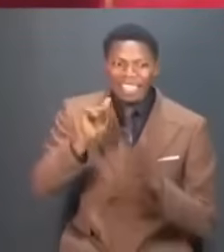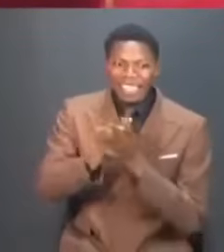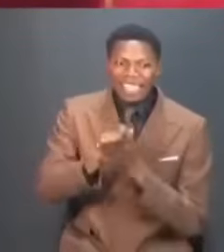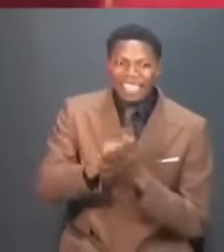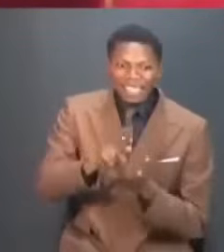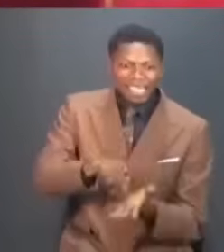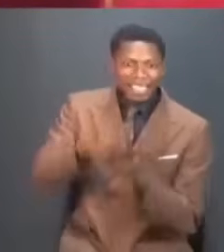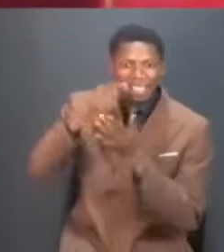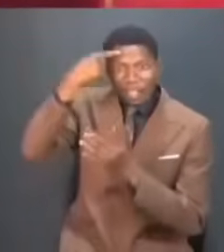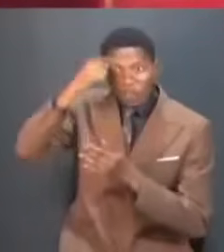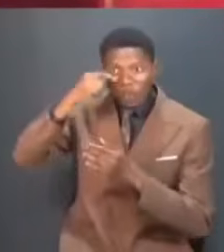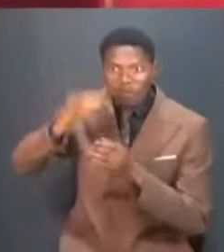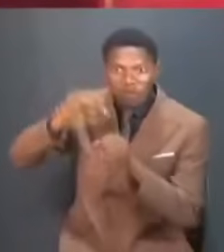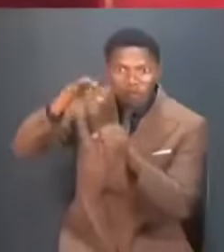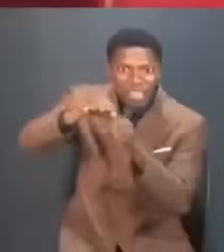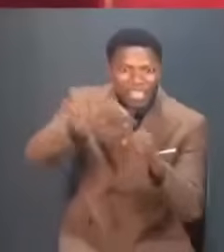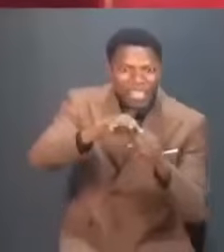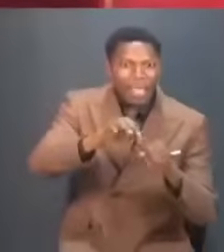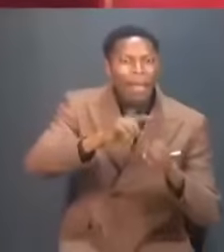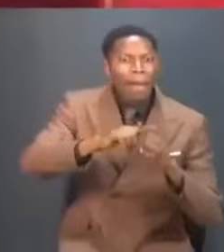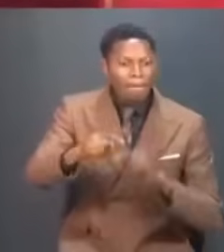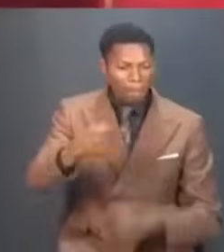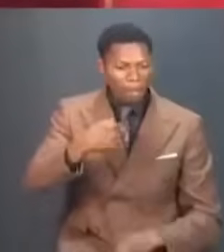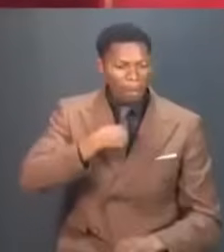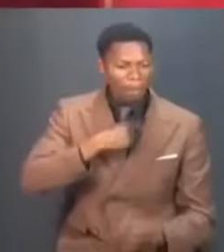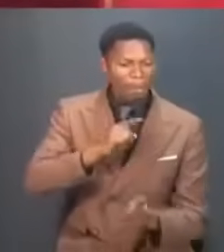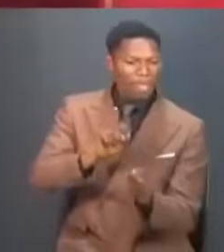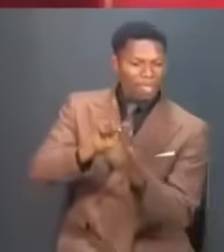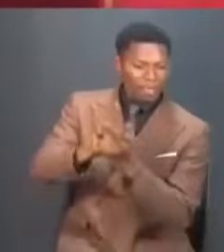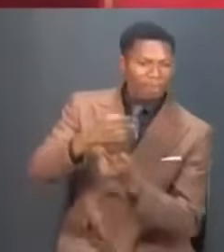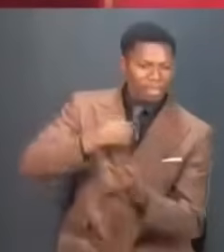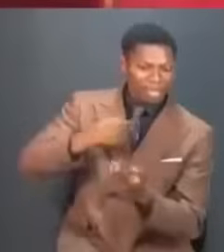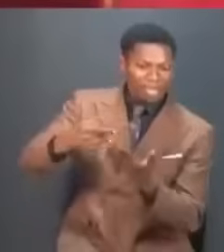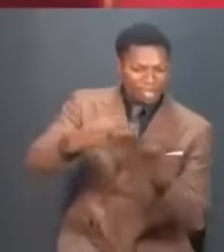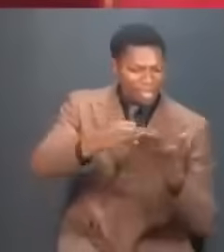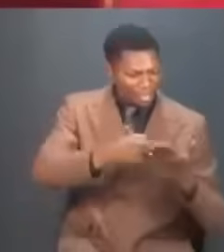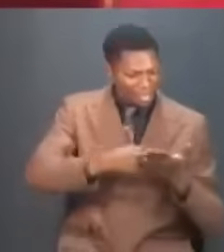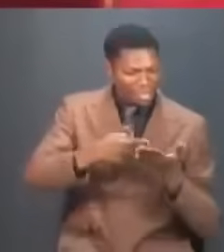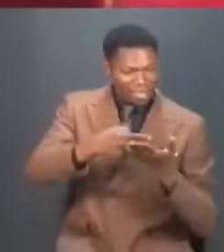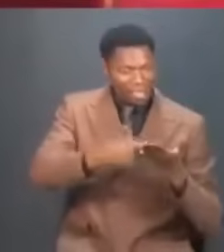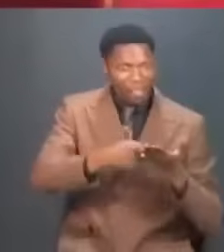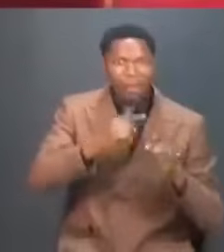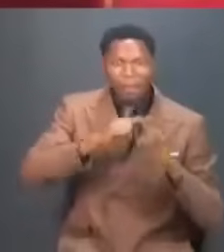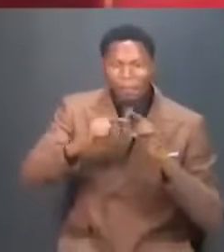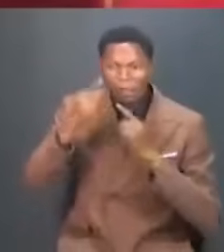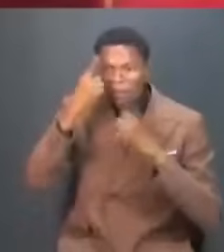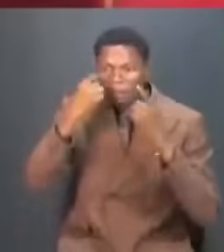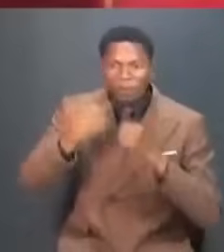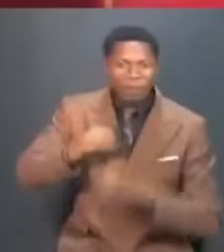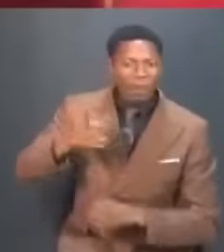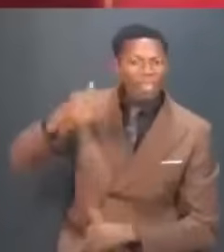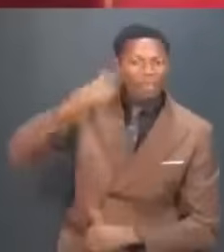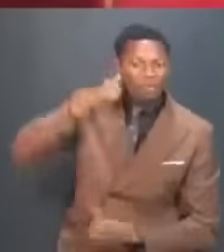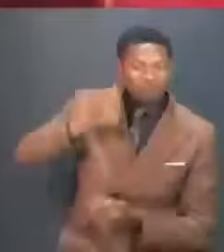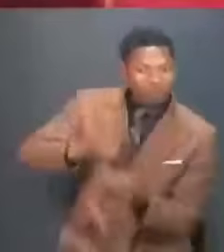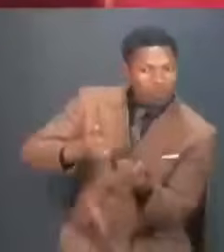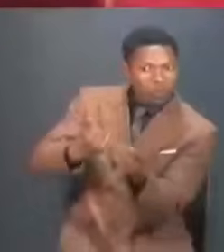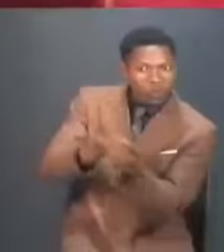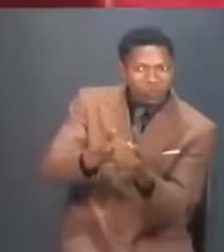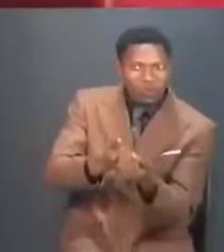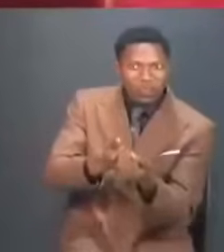he consulted me, he discussed with me. And because I declined to support him, he did